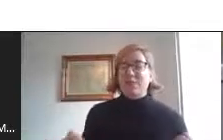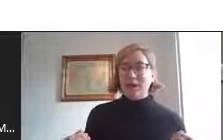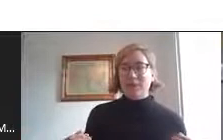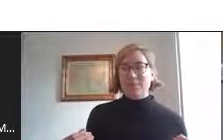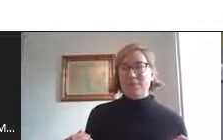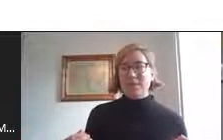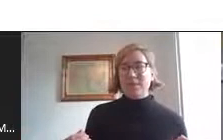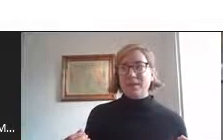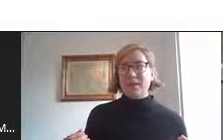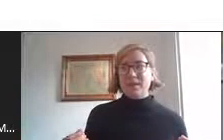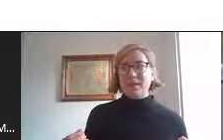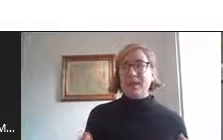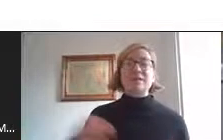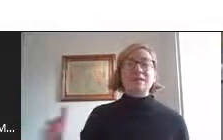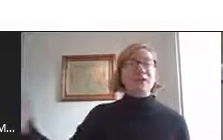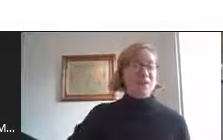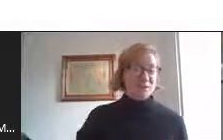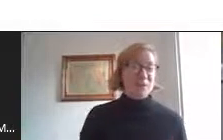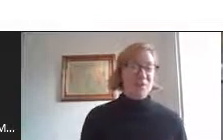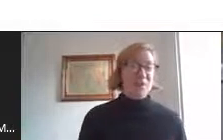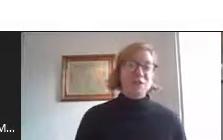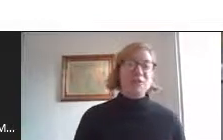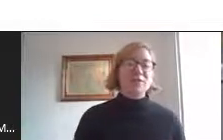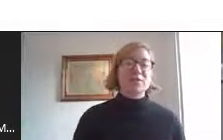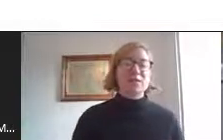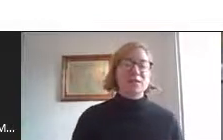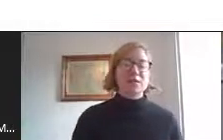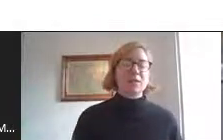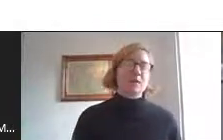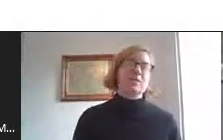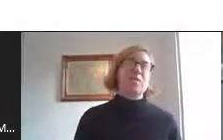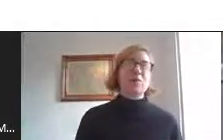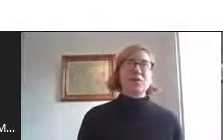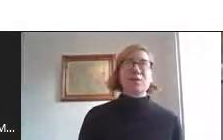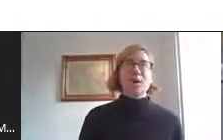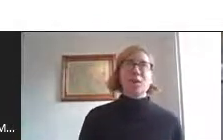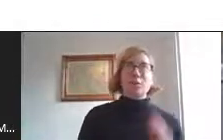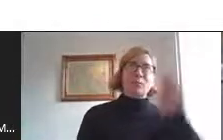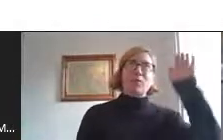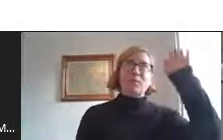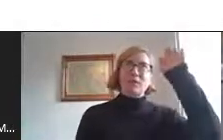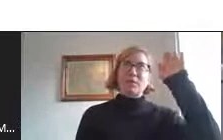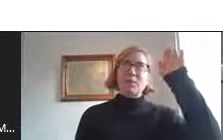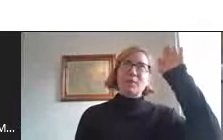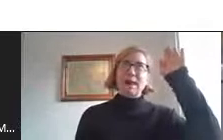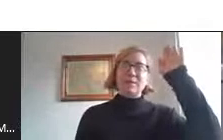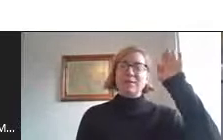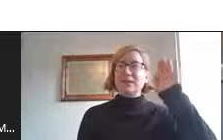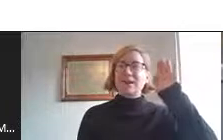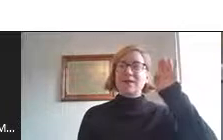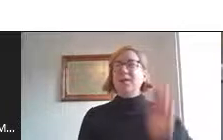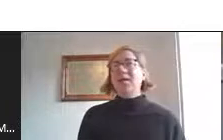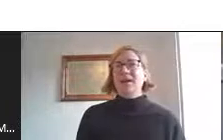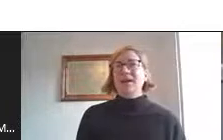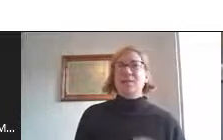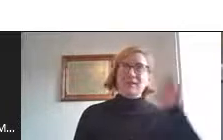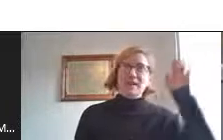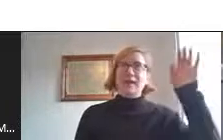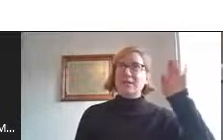might make them less inclined to do it in the future. So if they think, oh my goodness, that one time that I was brave enough to put up my hand and